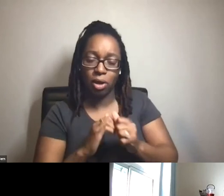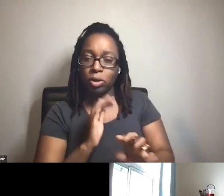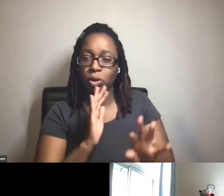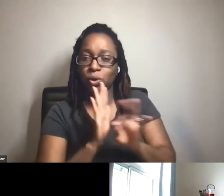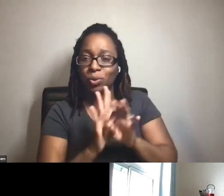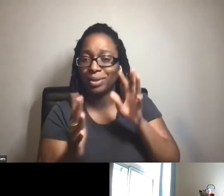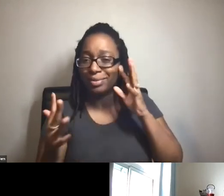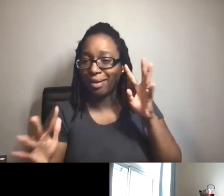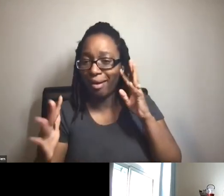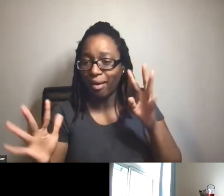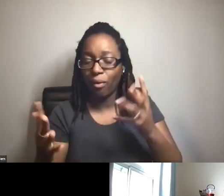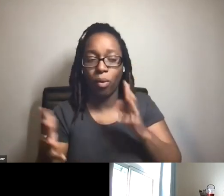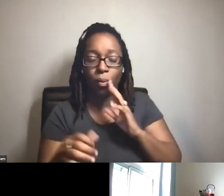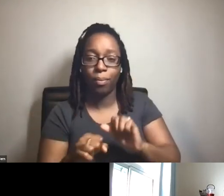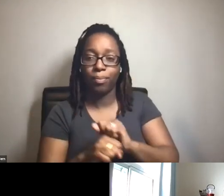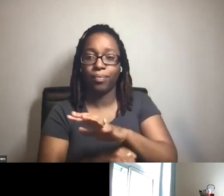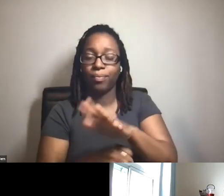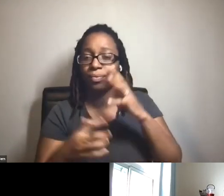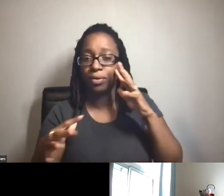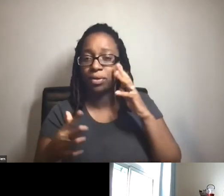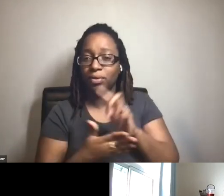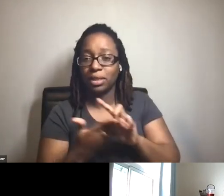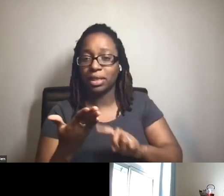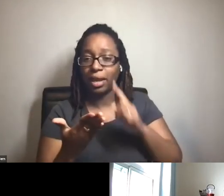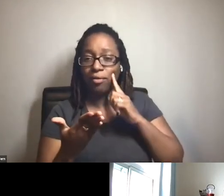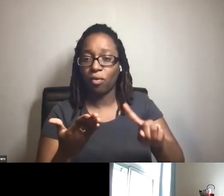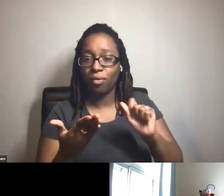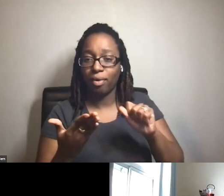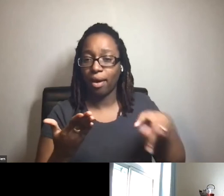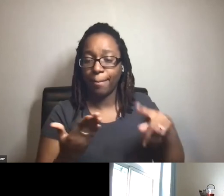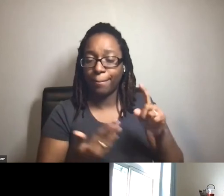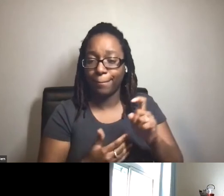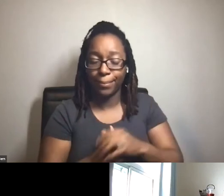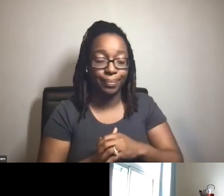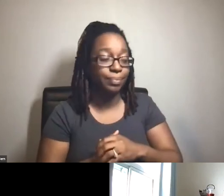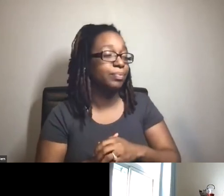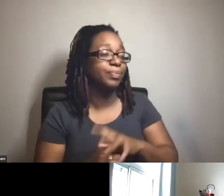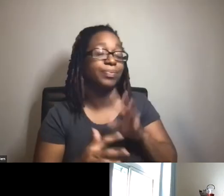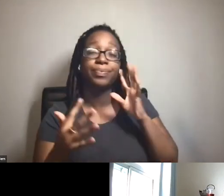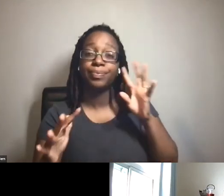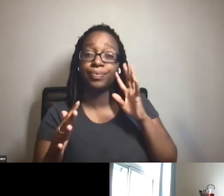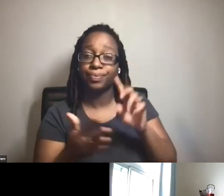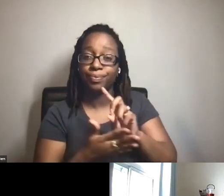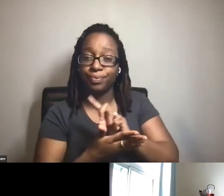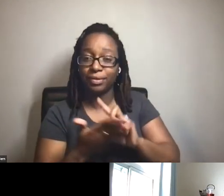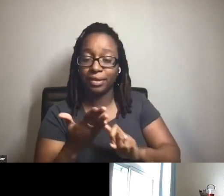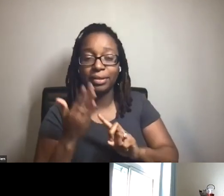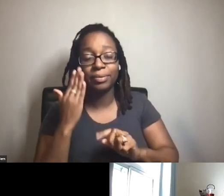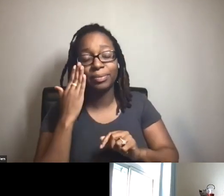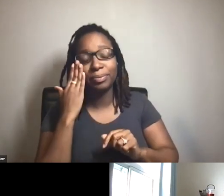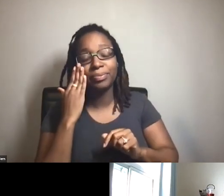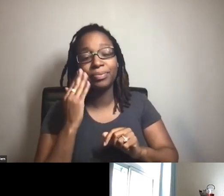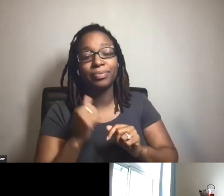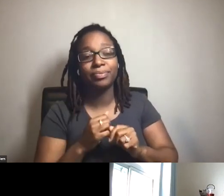what influenced the sound design for the app? So the sound designs were